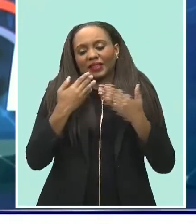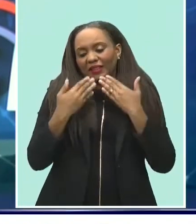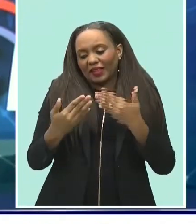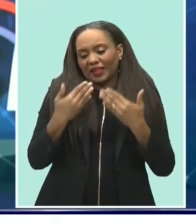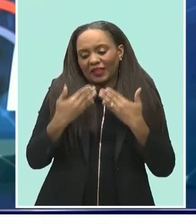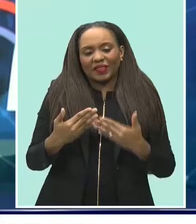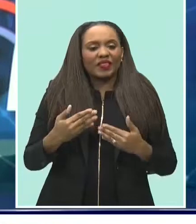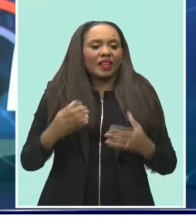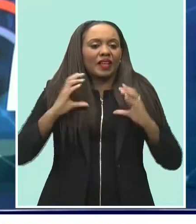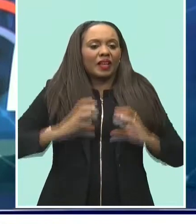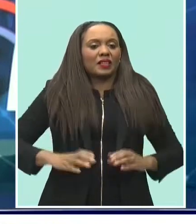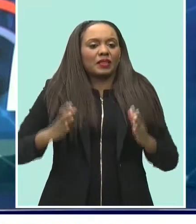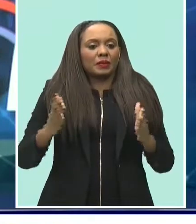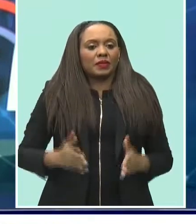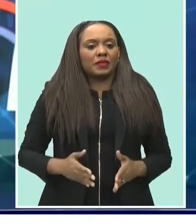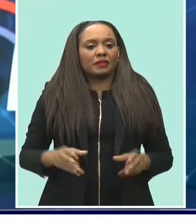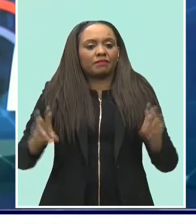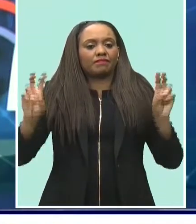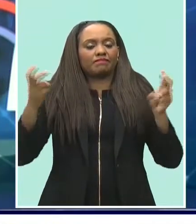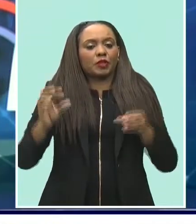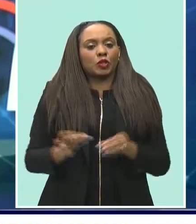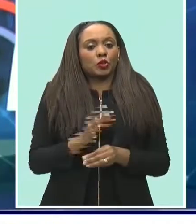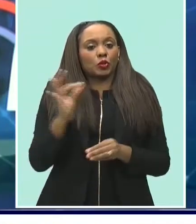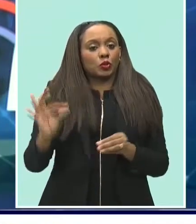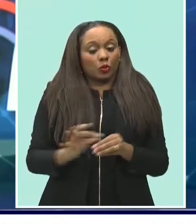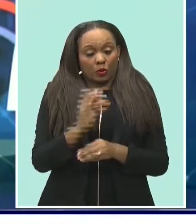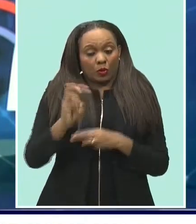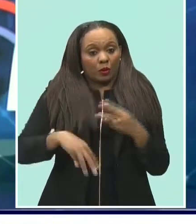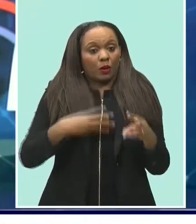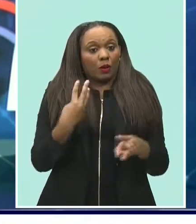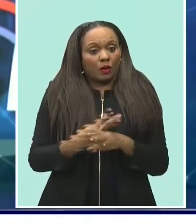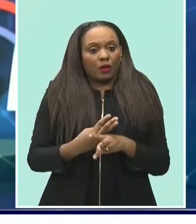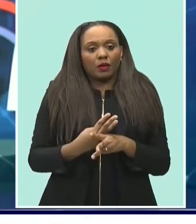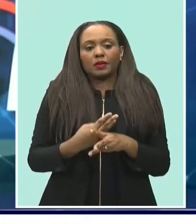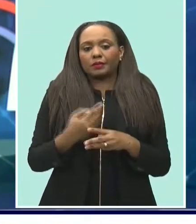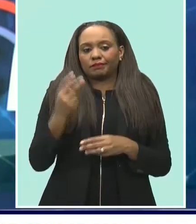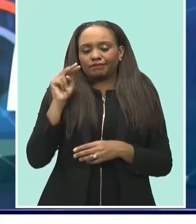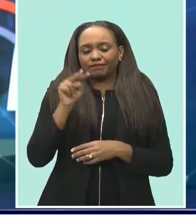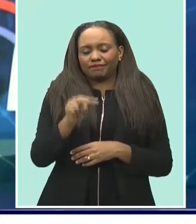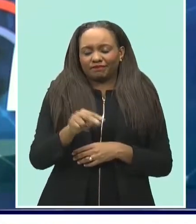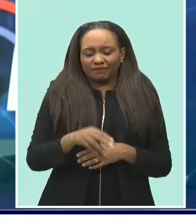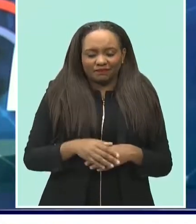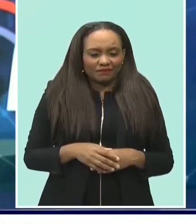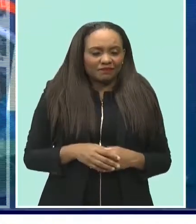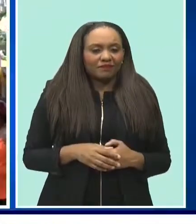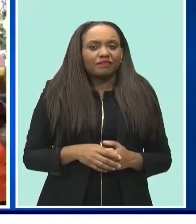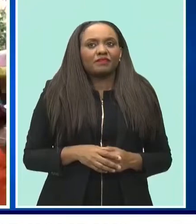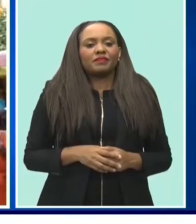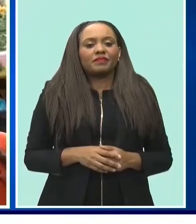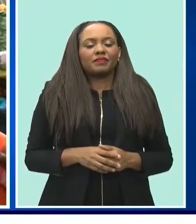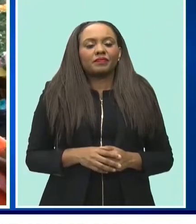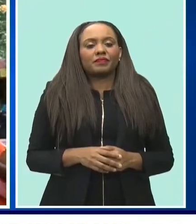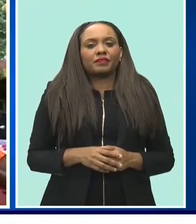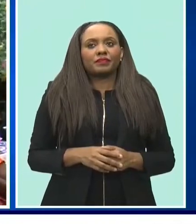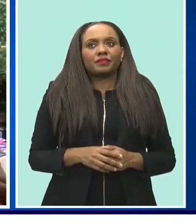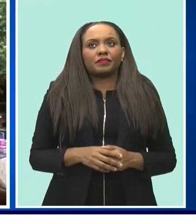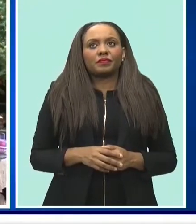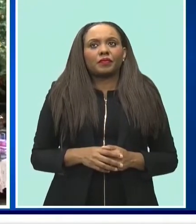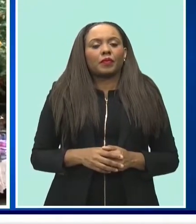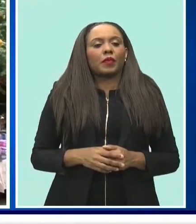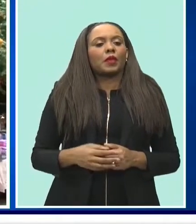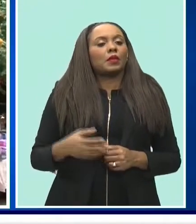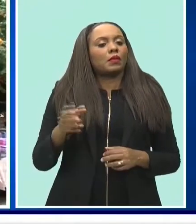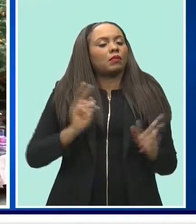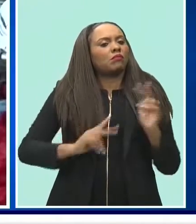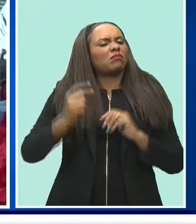public. It's Sewing World in Swan Street. Our Rianne Phillips tells us more. With the expectations of bumper crowds for the